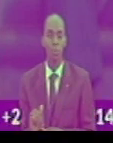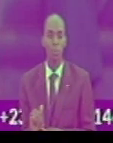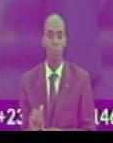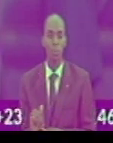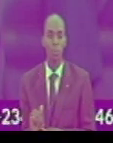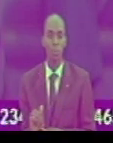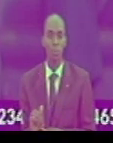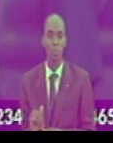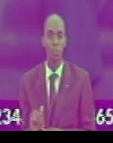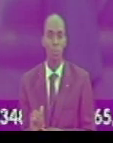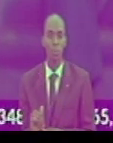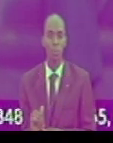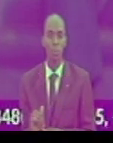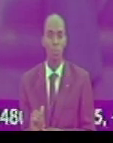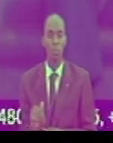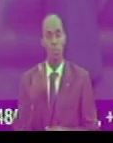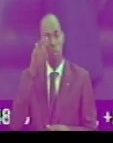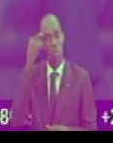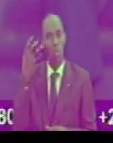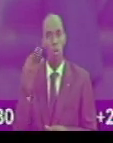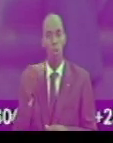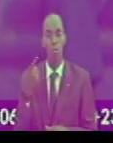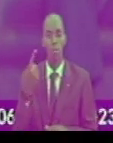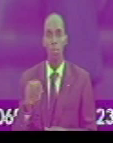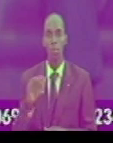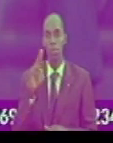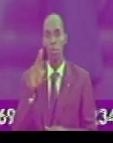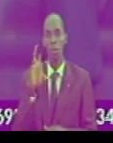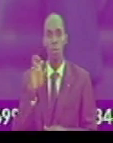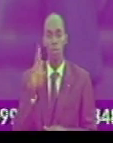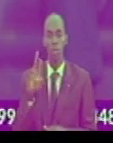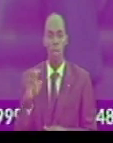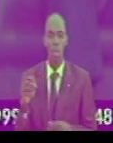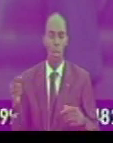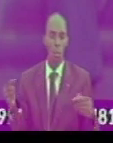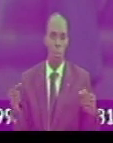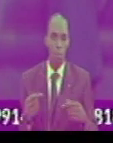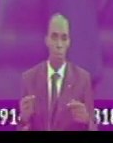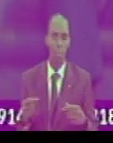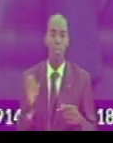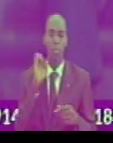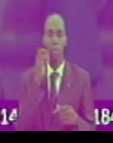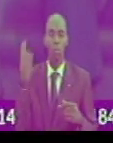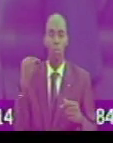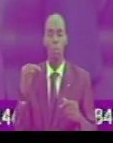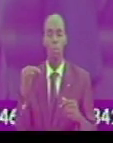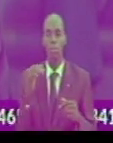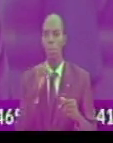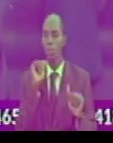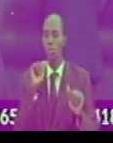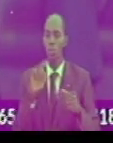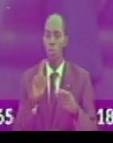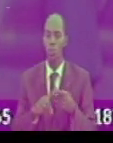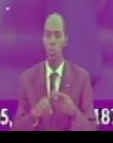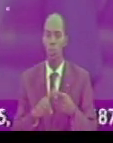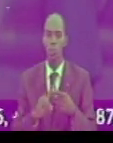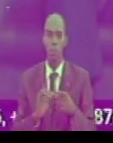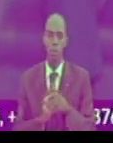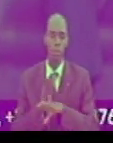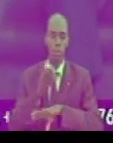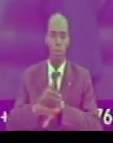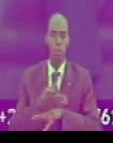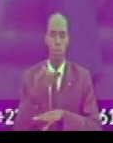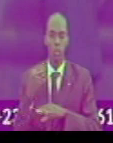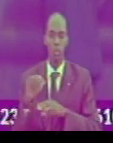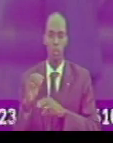express road to a lonely road, and I started talking to God that, God, please send a messenger that would help me, at least give me food to eat